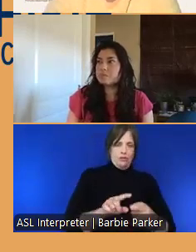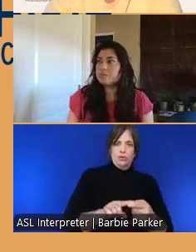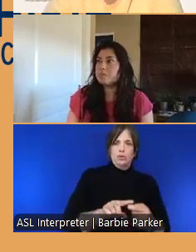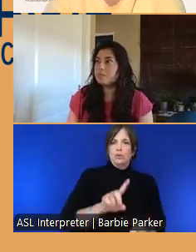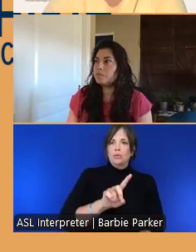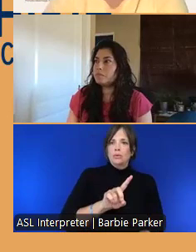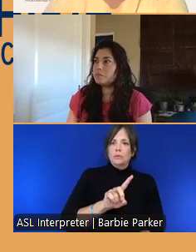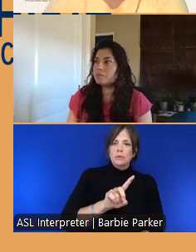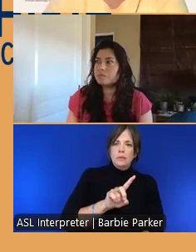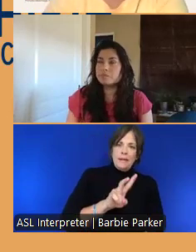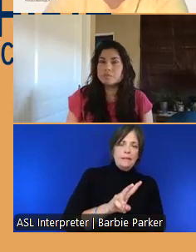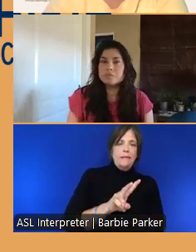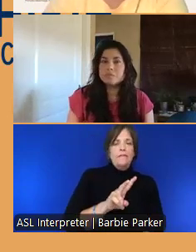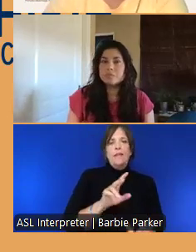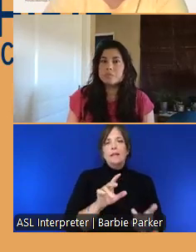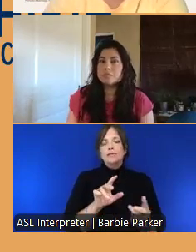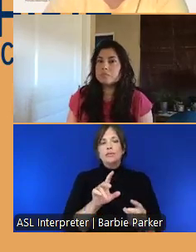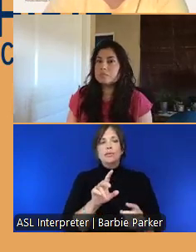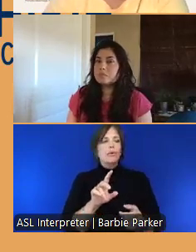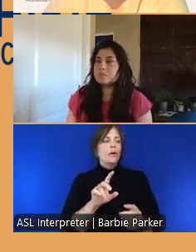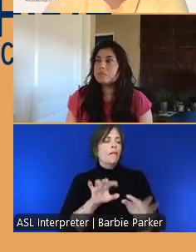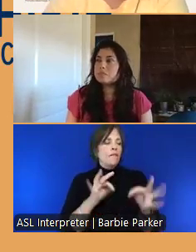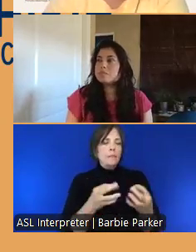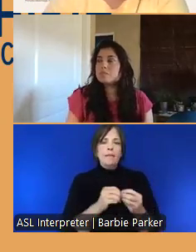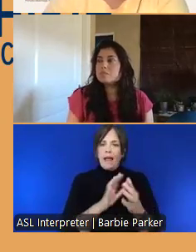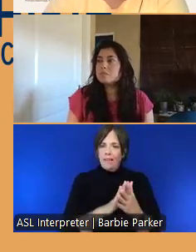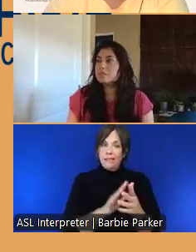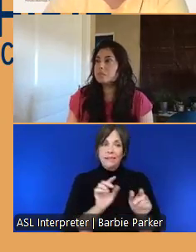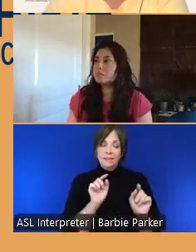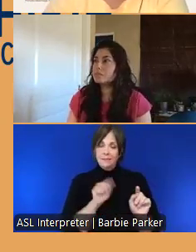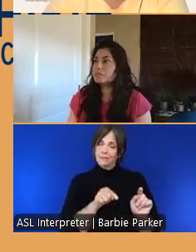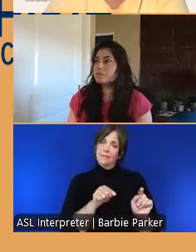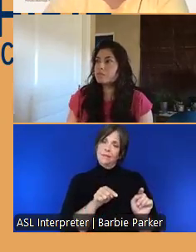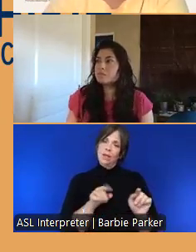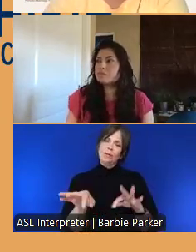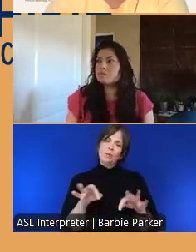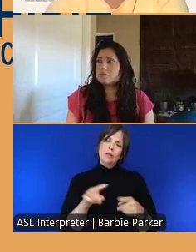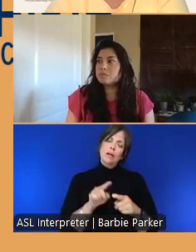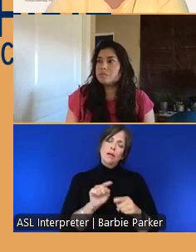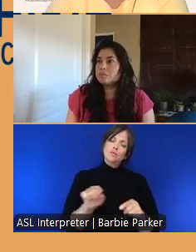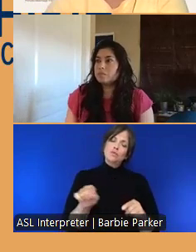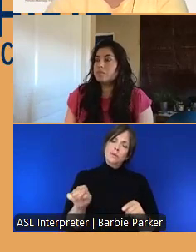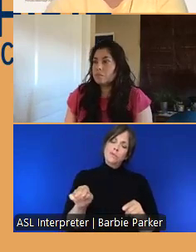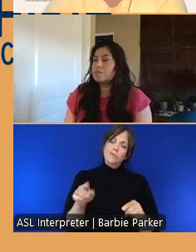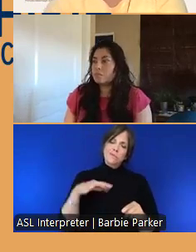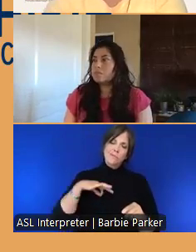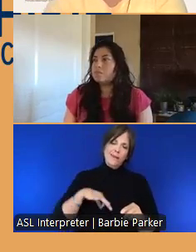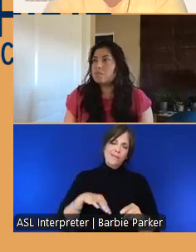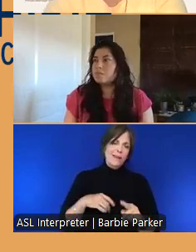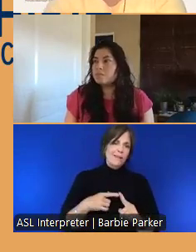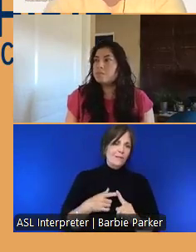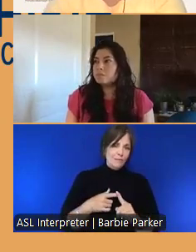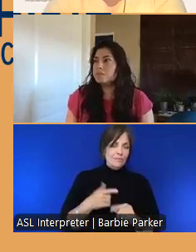Movement. And as Brianna mentioned, you know, explaining to folks where perhaps there are some benefits in